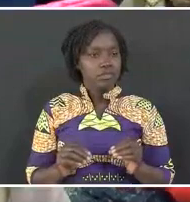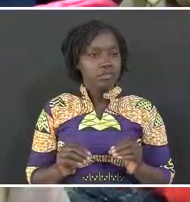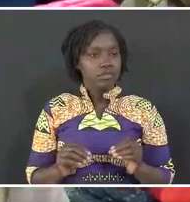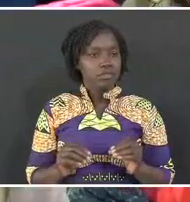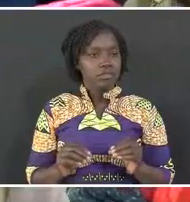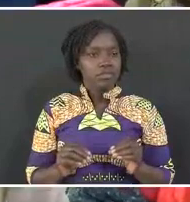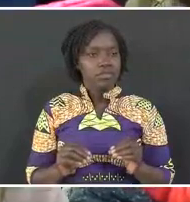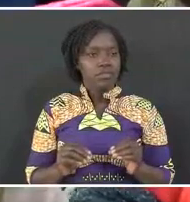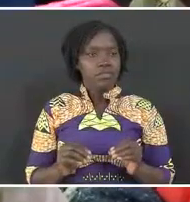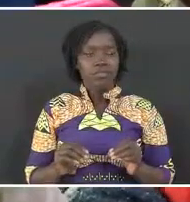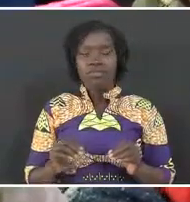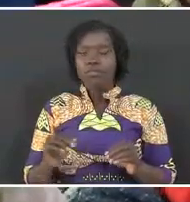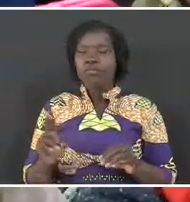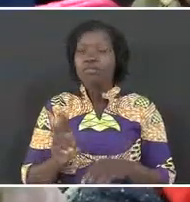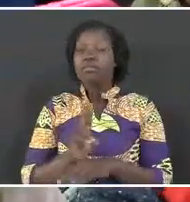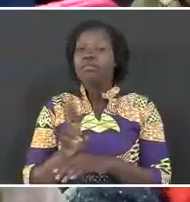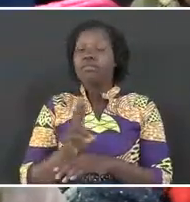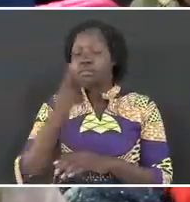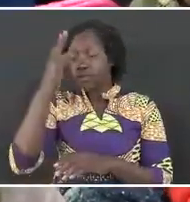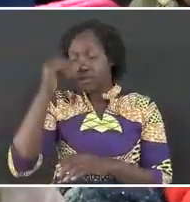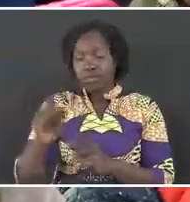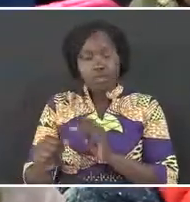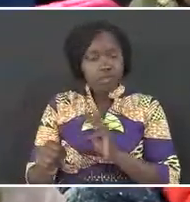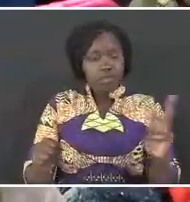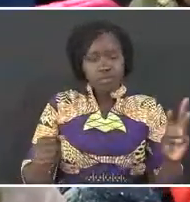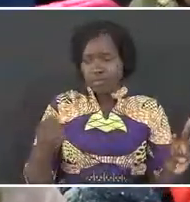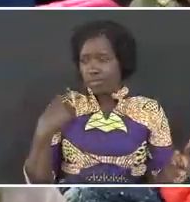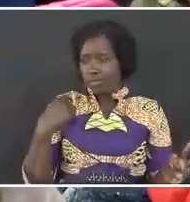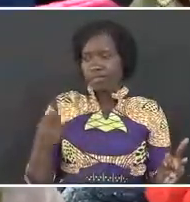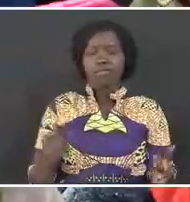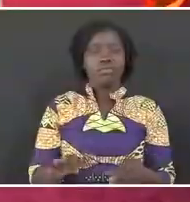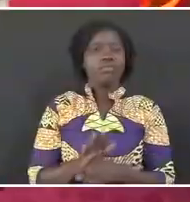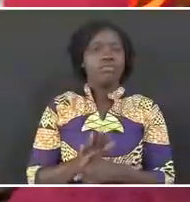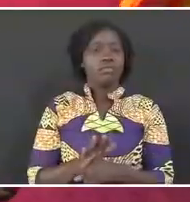I want to use the Kajiado West because it's the most recent.